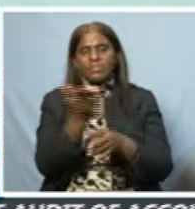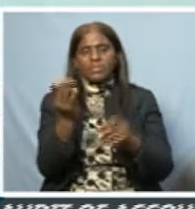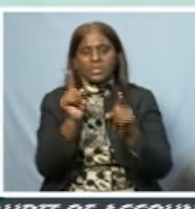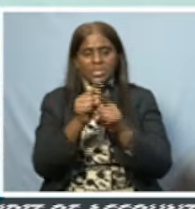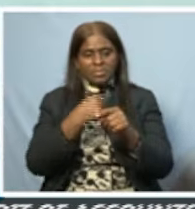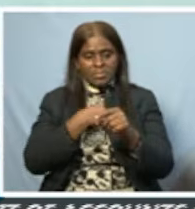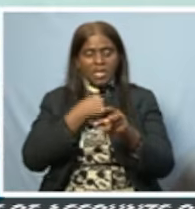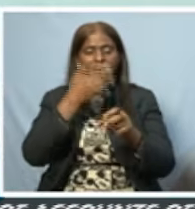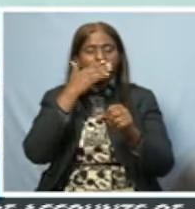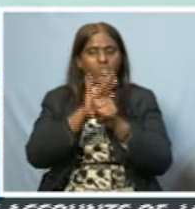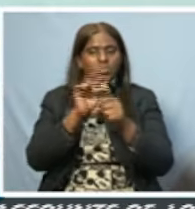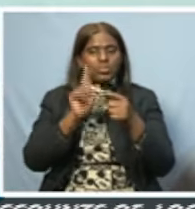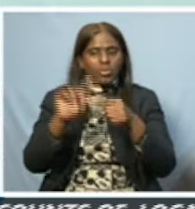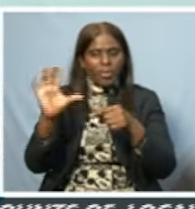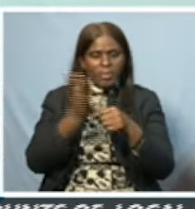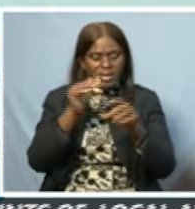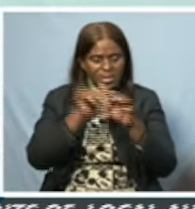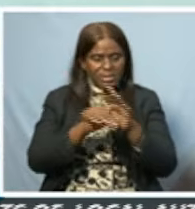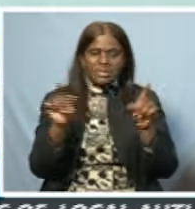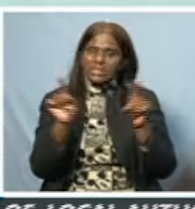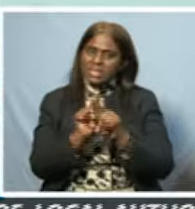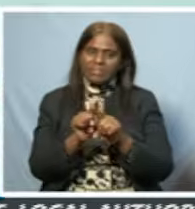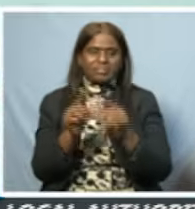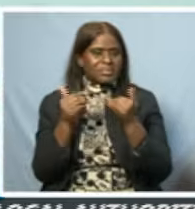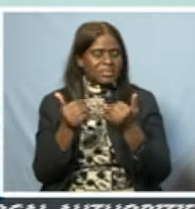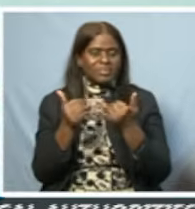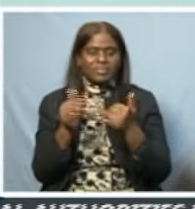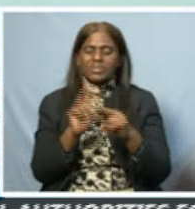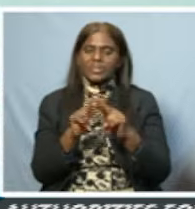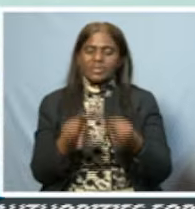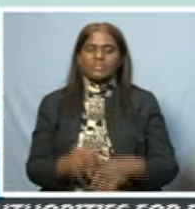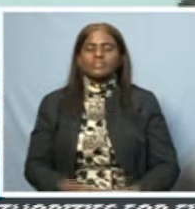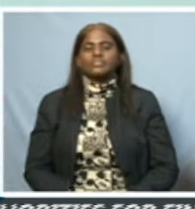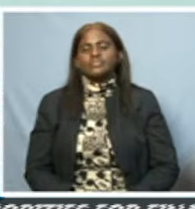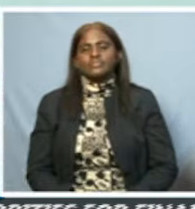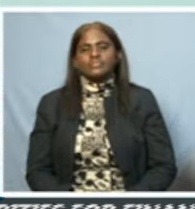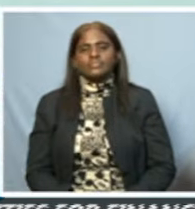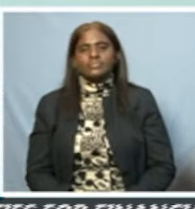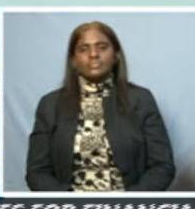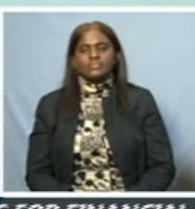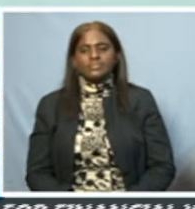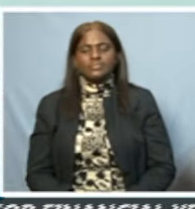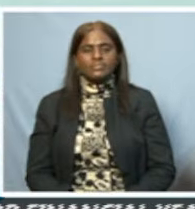I promise to get back on the same immediately, Chair.